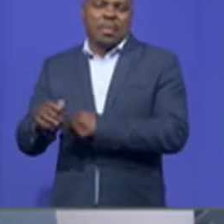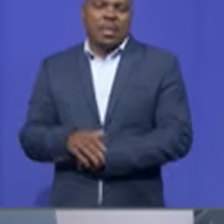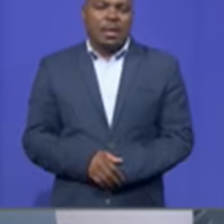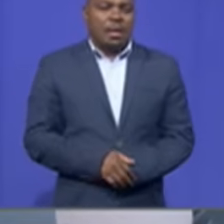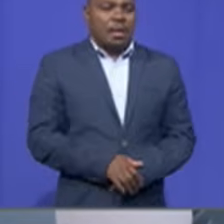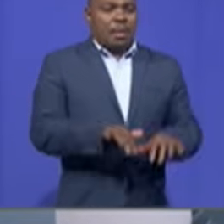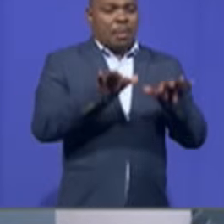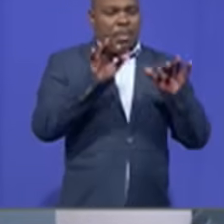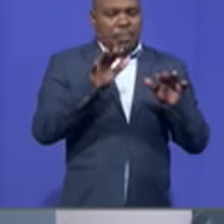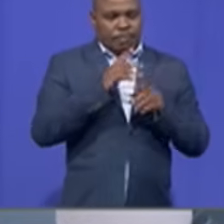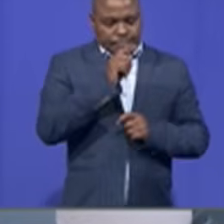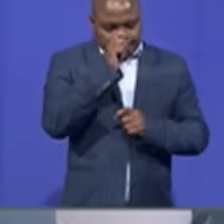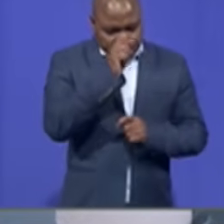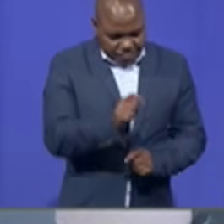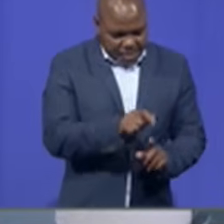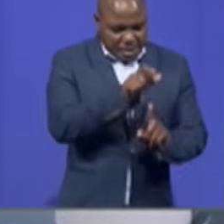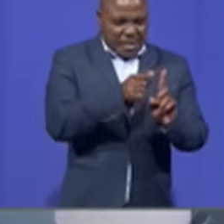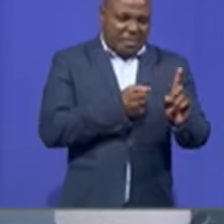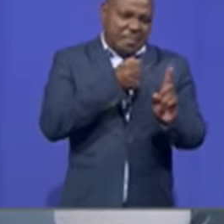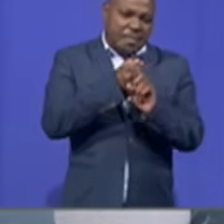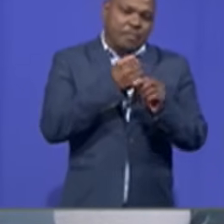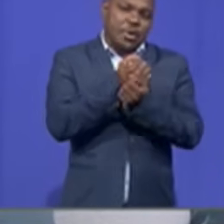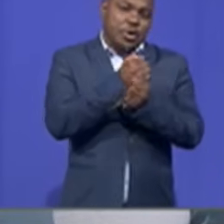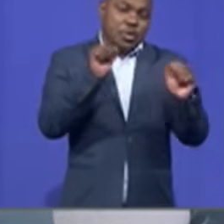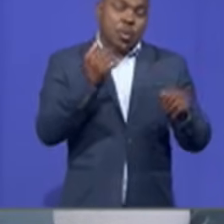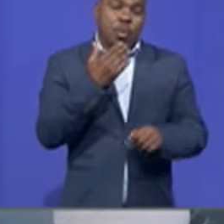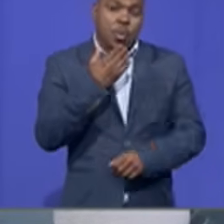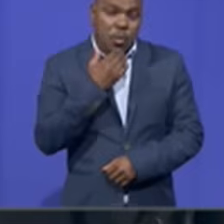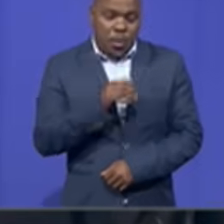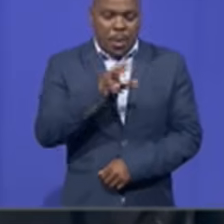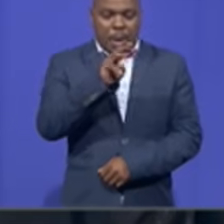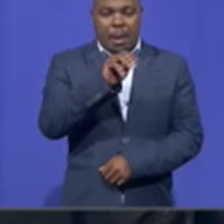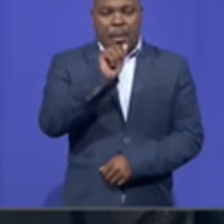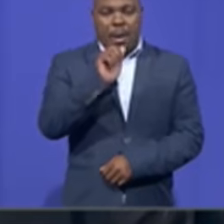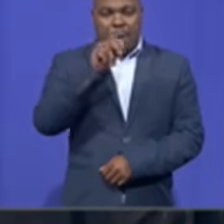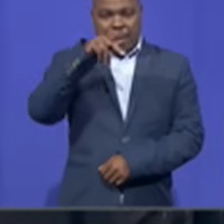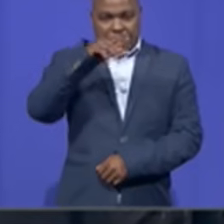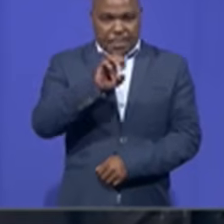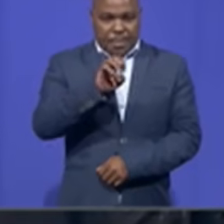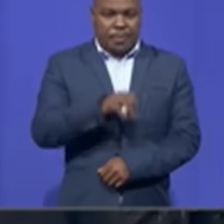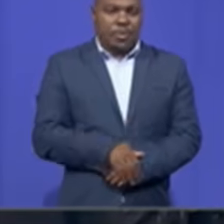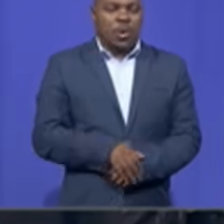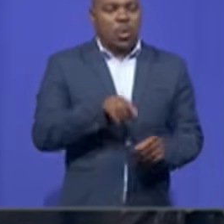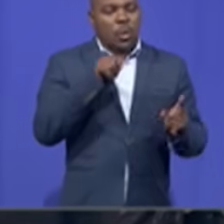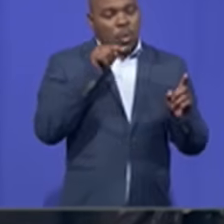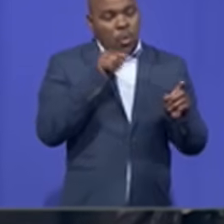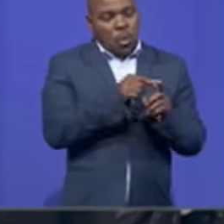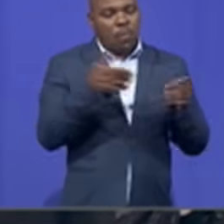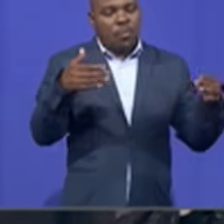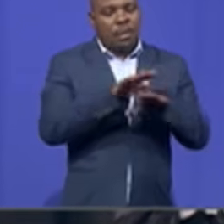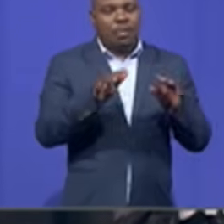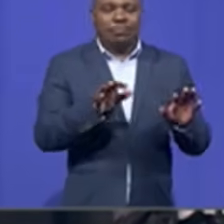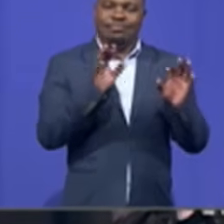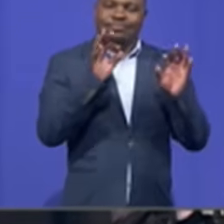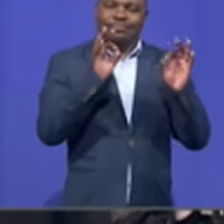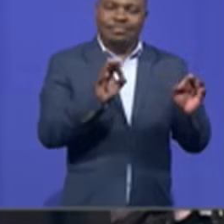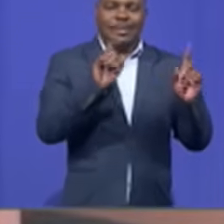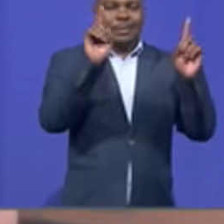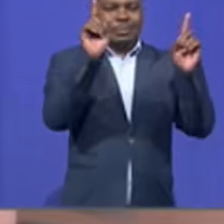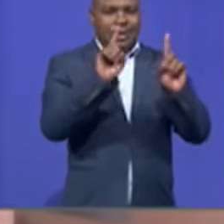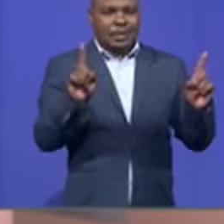Batlaphitlhong ba itlhobogela mogaka wa bona ebile e le molwela kgololosego Bushi Mape. O neetswe tirelophitlho e kgethegileng ya porofense ya Category